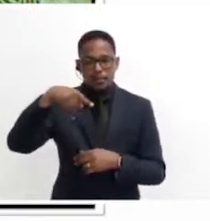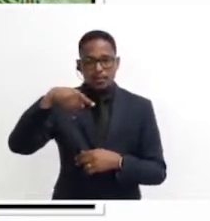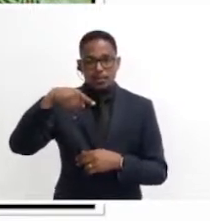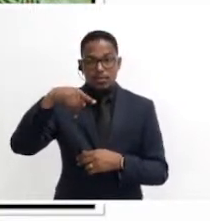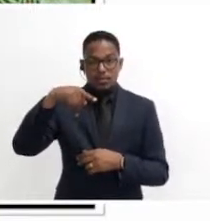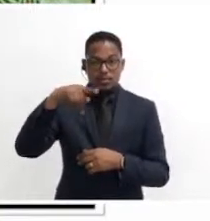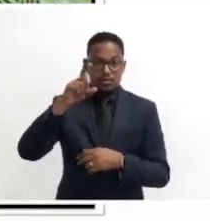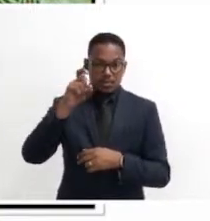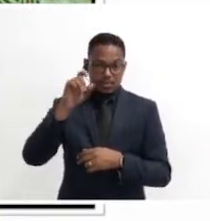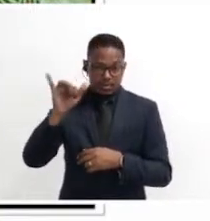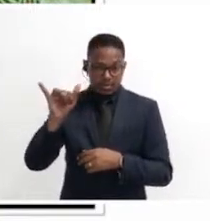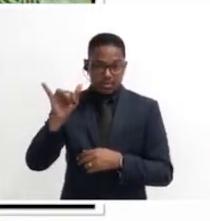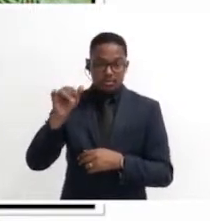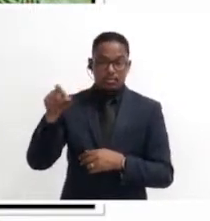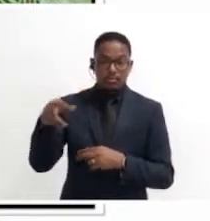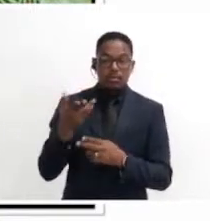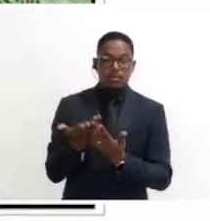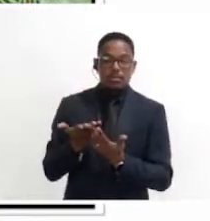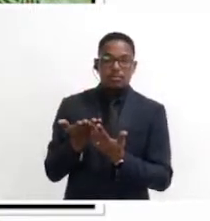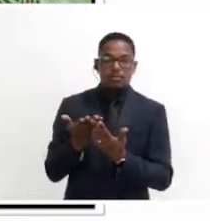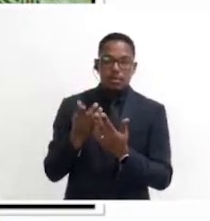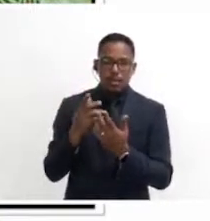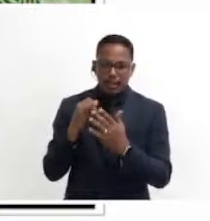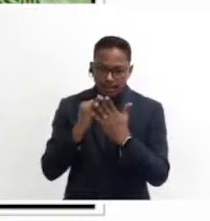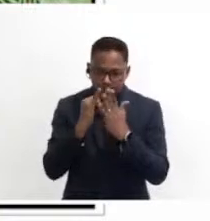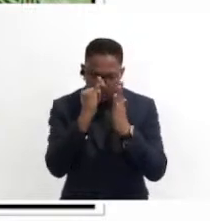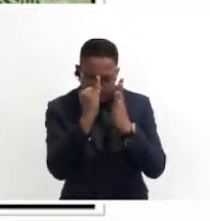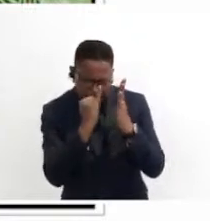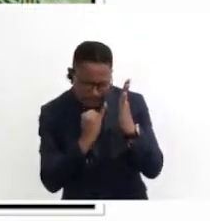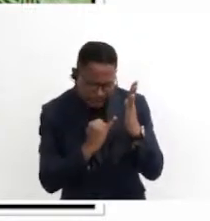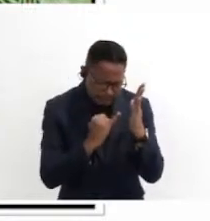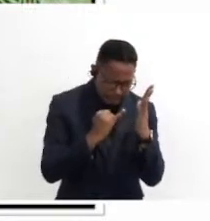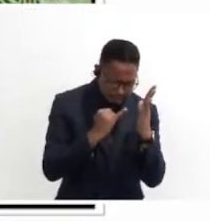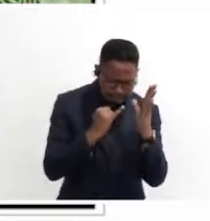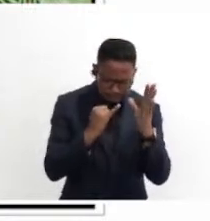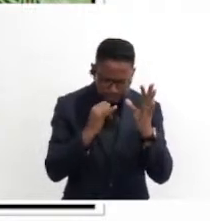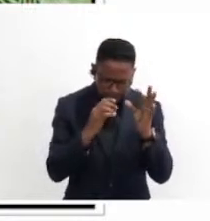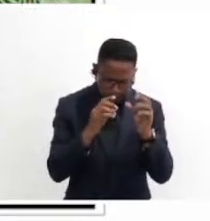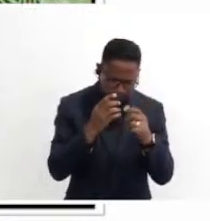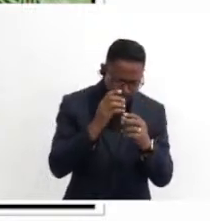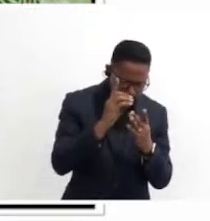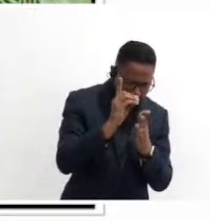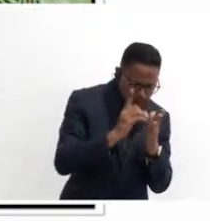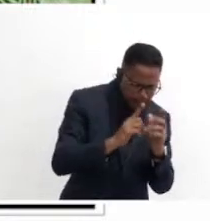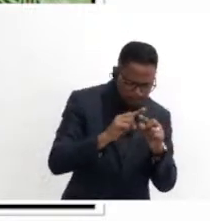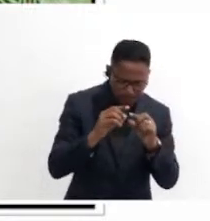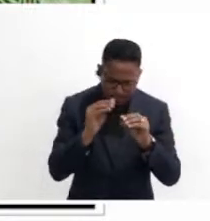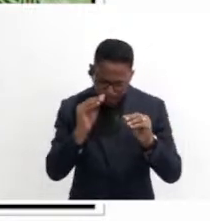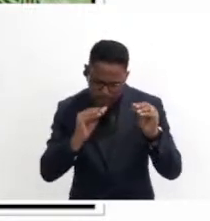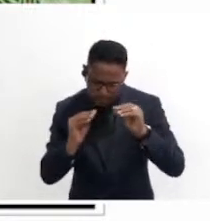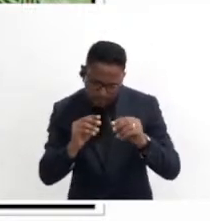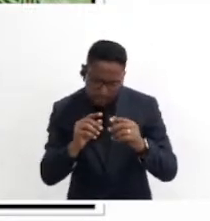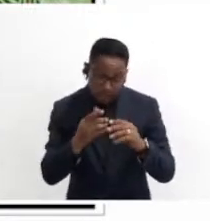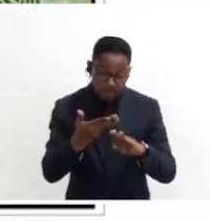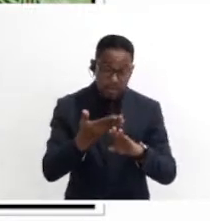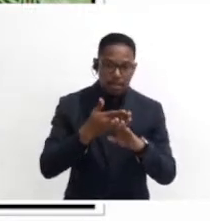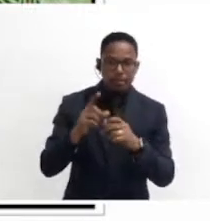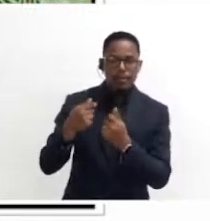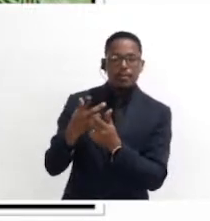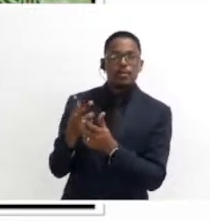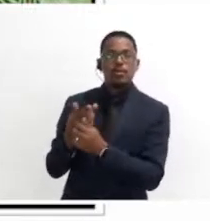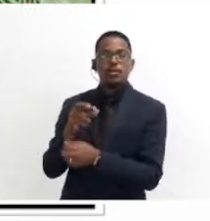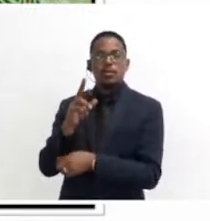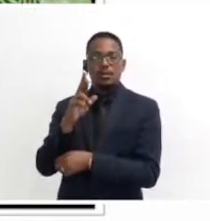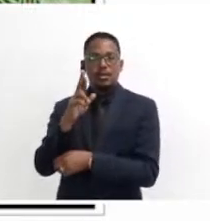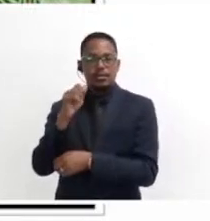lead frame and then etching the last part of the lead frame. And in that way you can kind of get routing